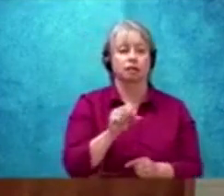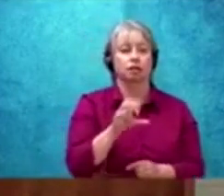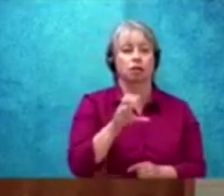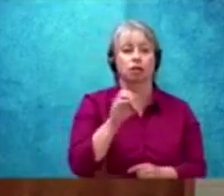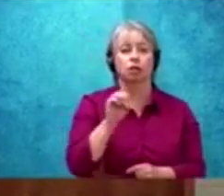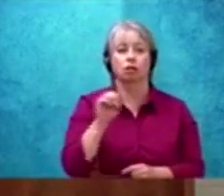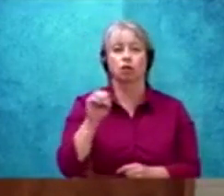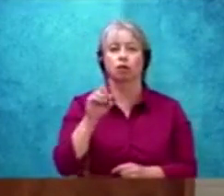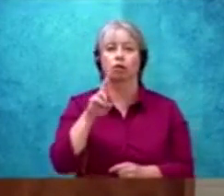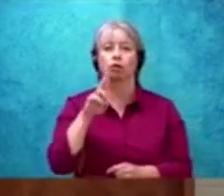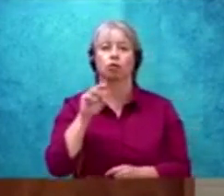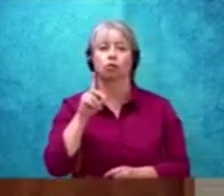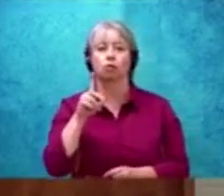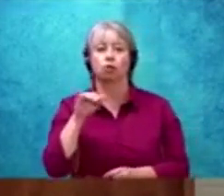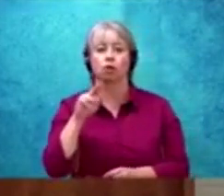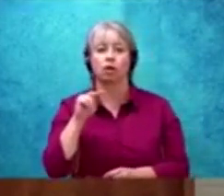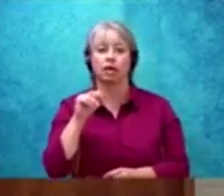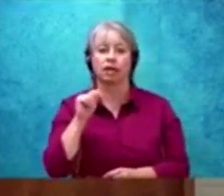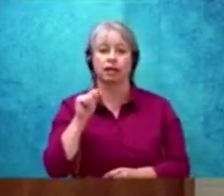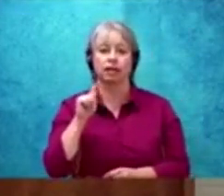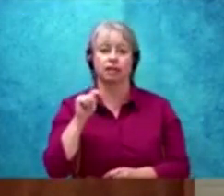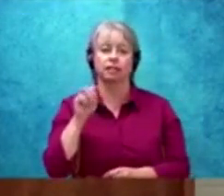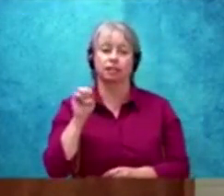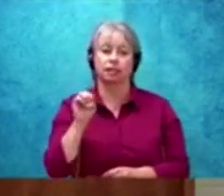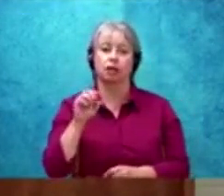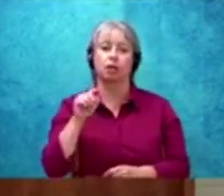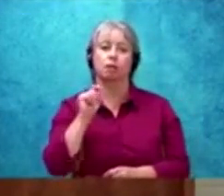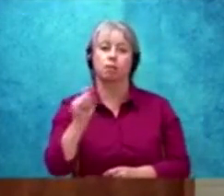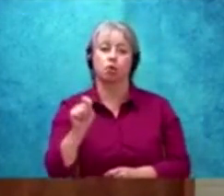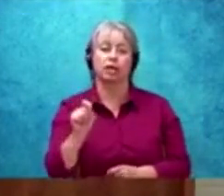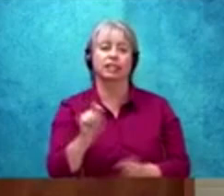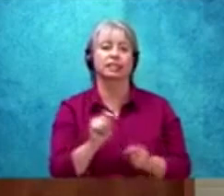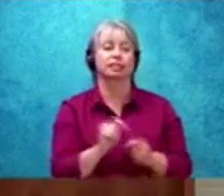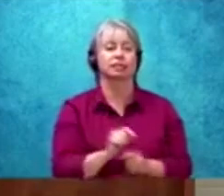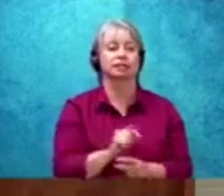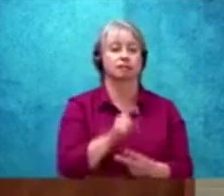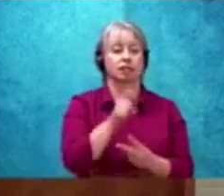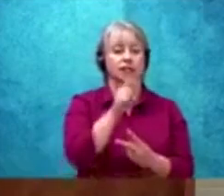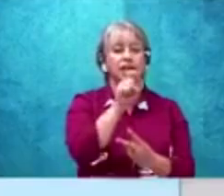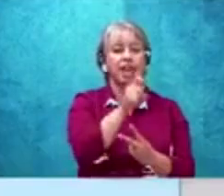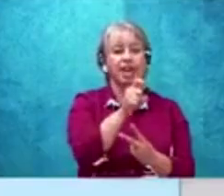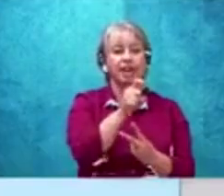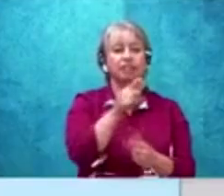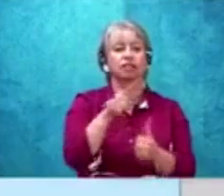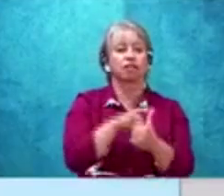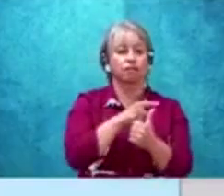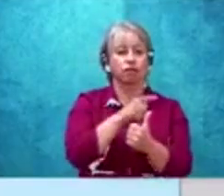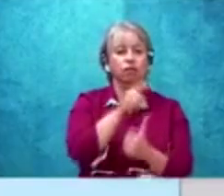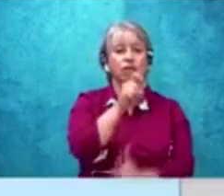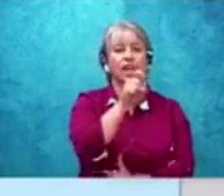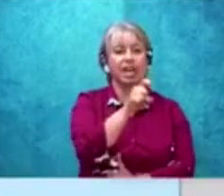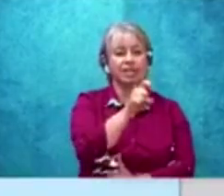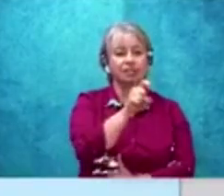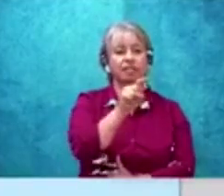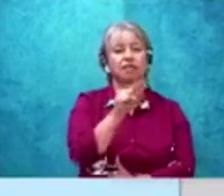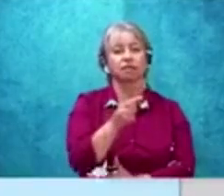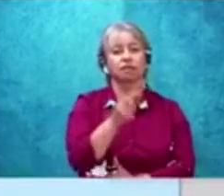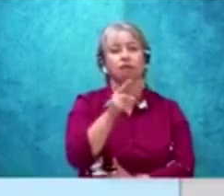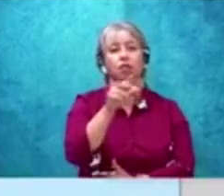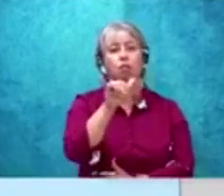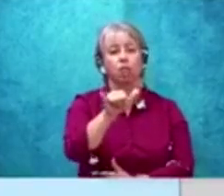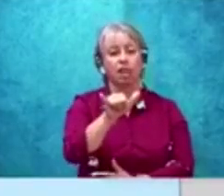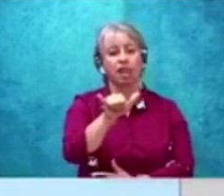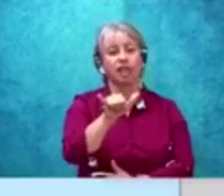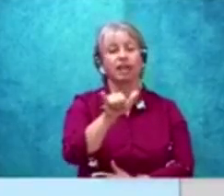points. Ordered pairs and coordinate points are listed x first, x value first, and then the y